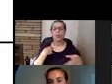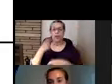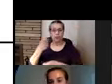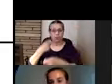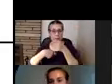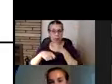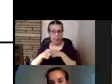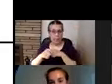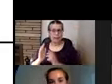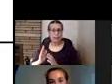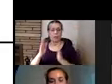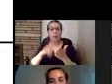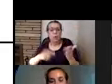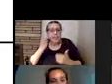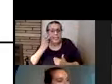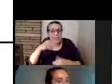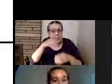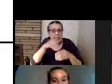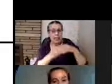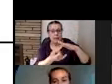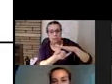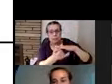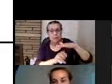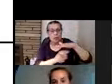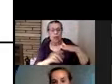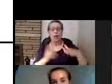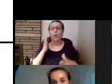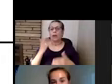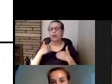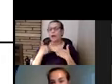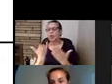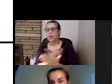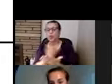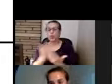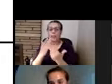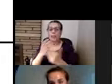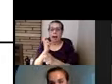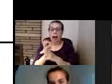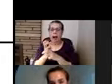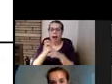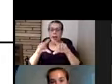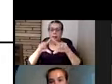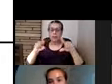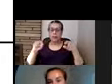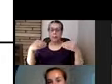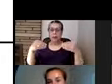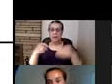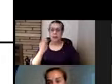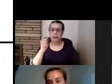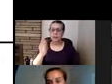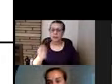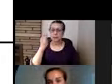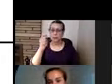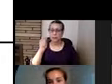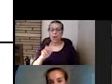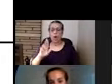see in stations today. You'll be able to get new standard tappable hard plastic Charlie cards here, reload your Charlie